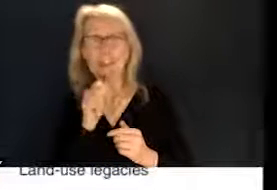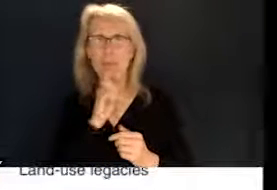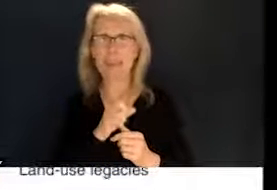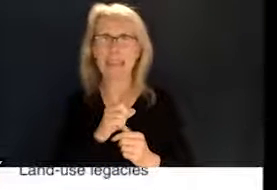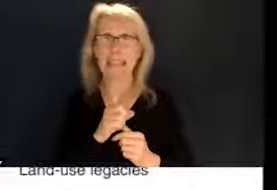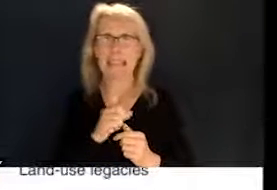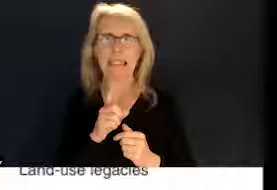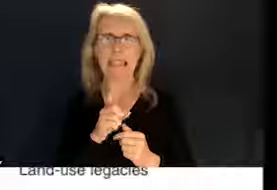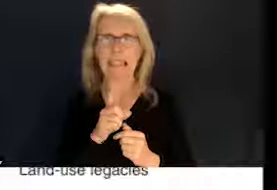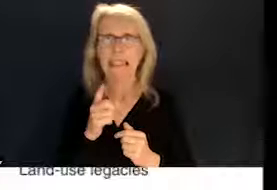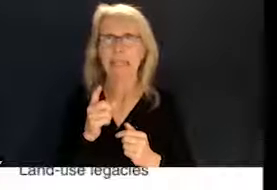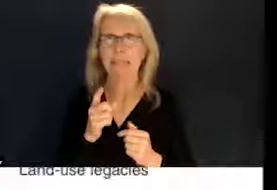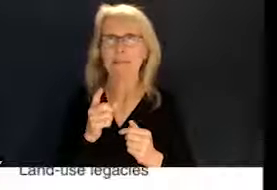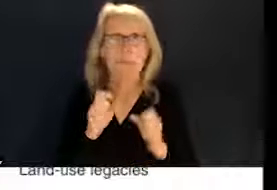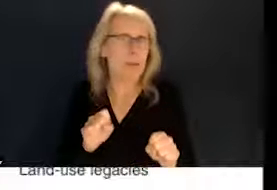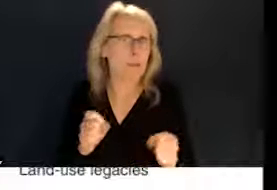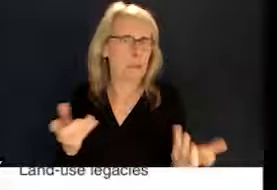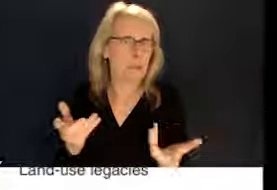ability that we think we have.